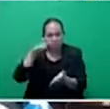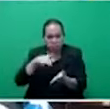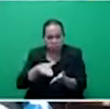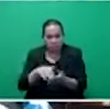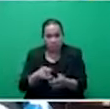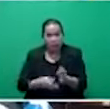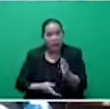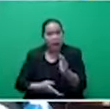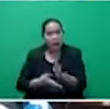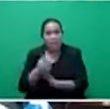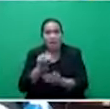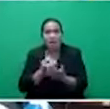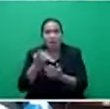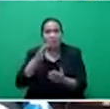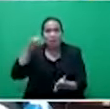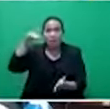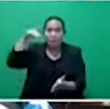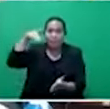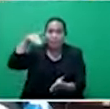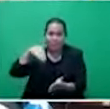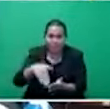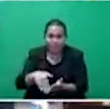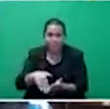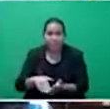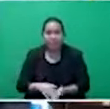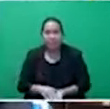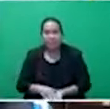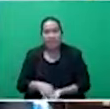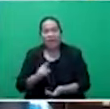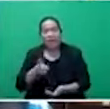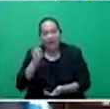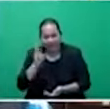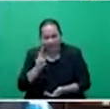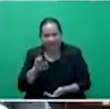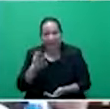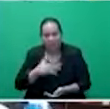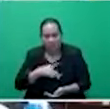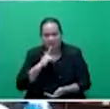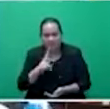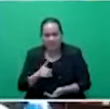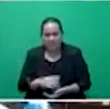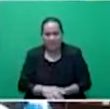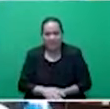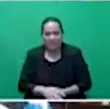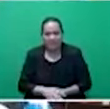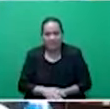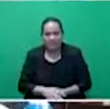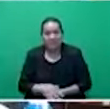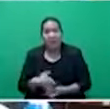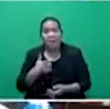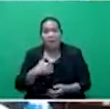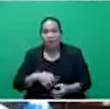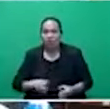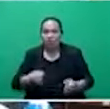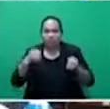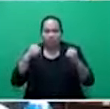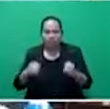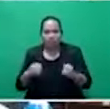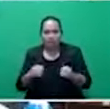economic decline. And, I'll say it again unequivocally, it was because of decisive and strong